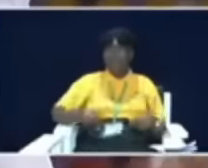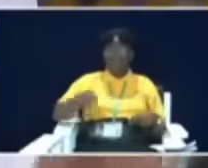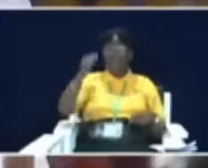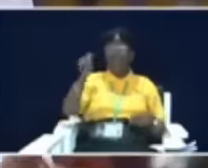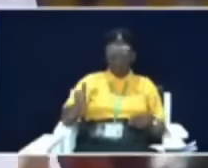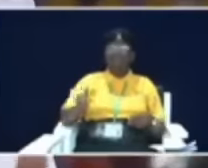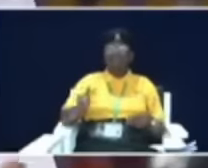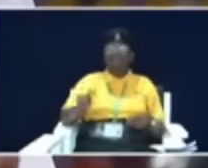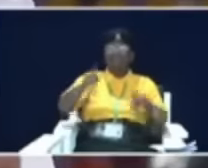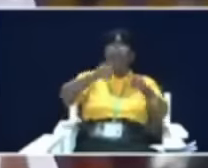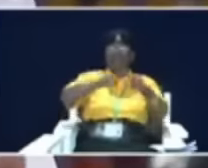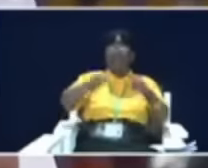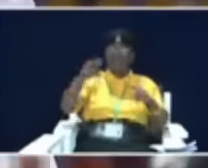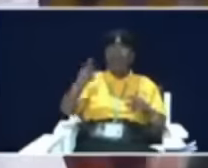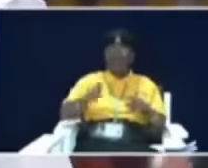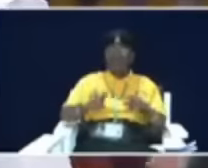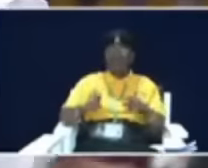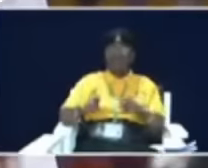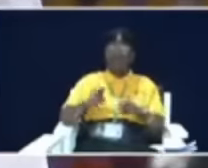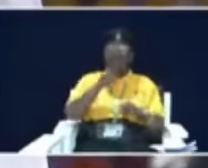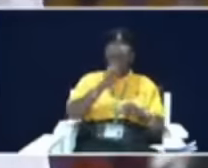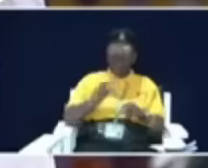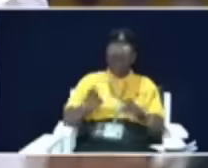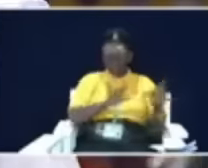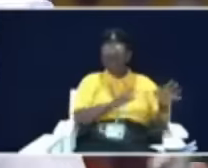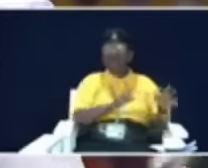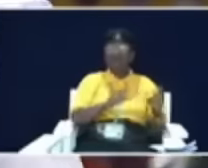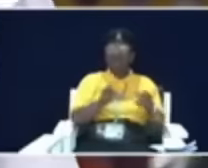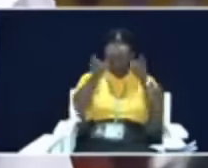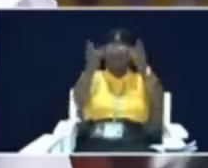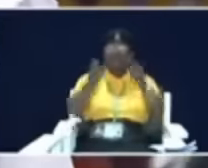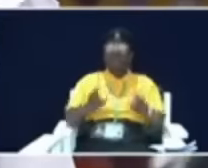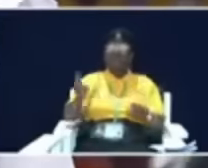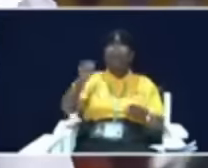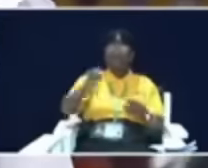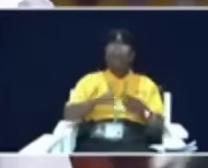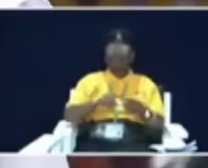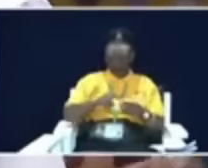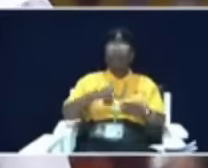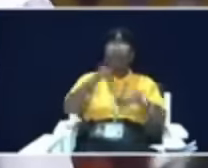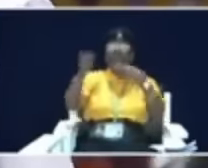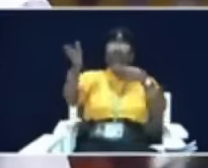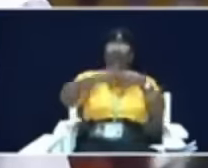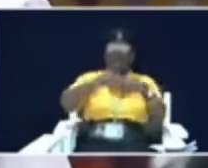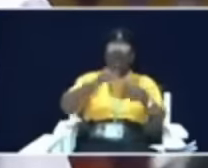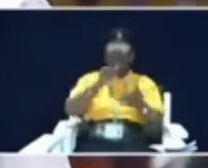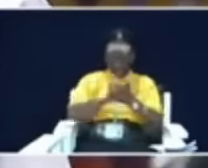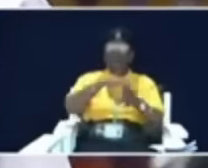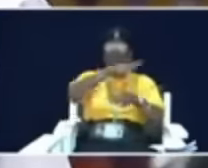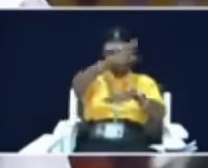But the Red Sea wanted them to go back so that all the previous victories can